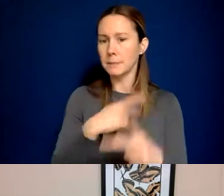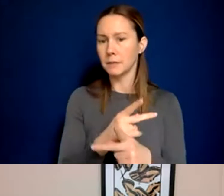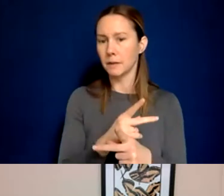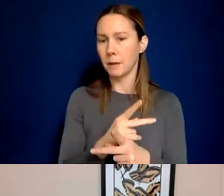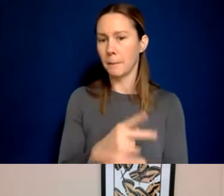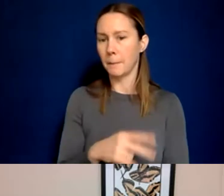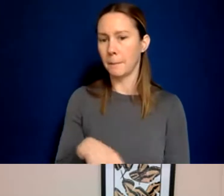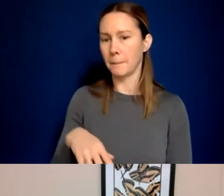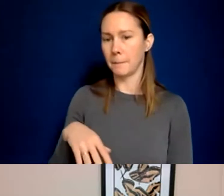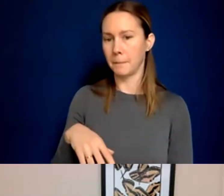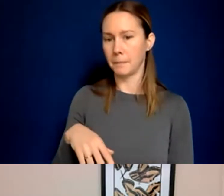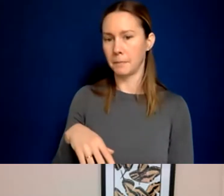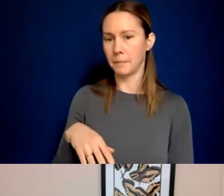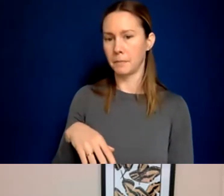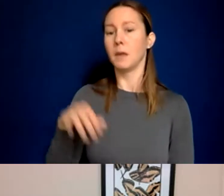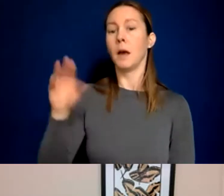dementia?